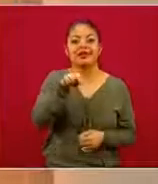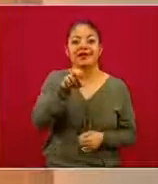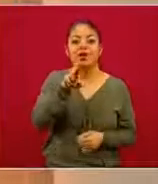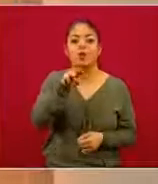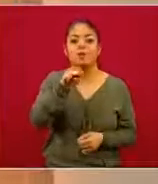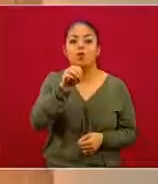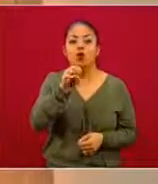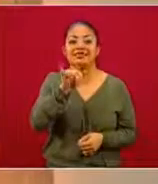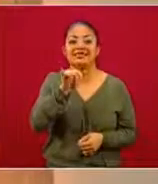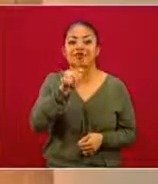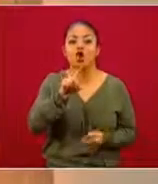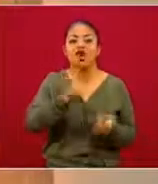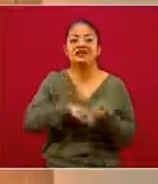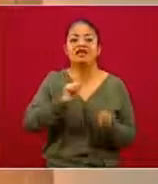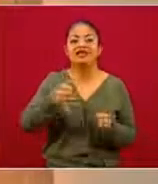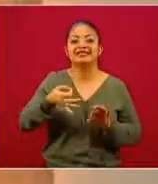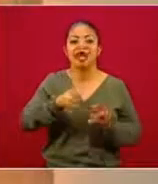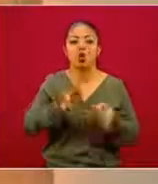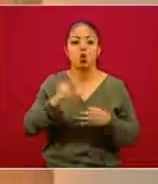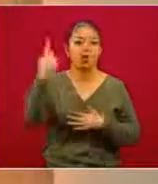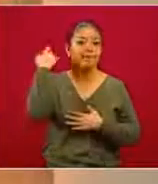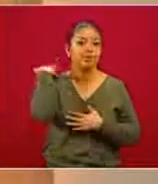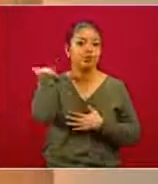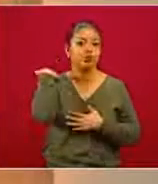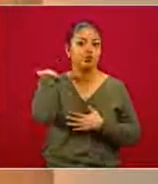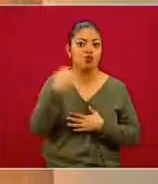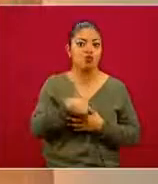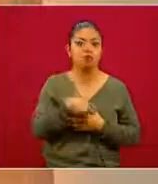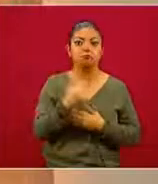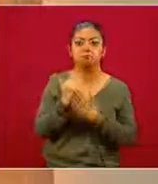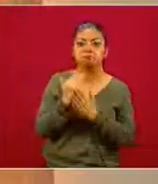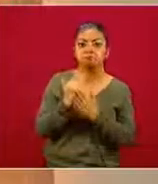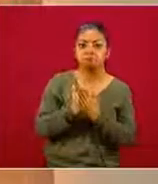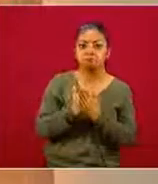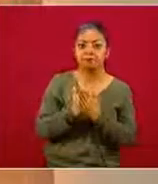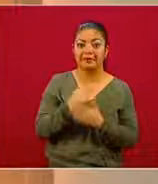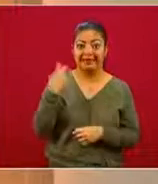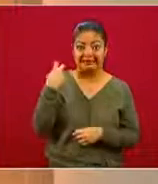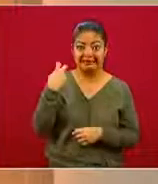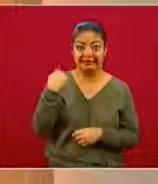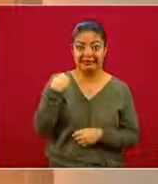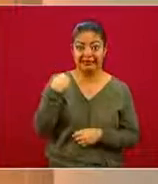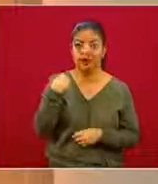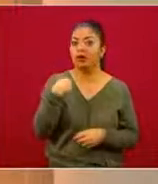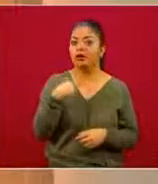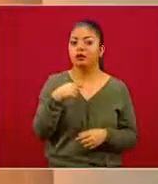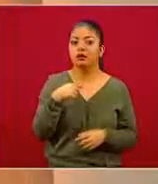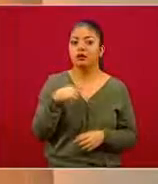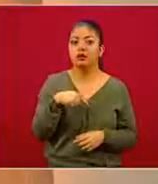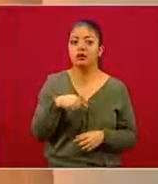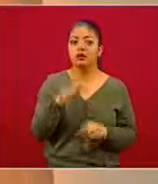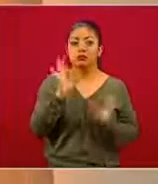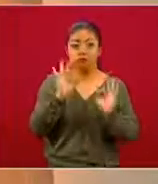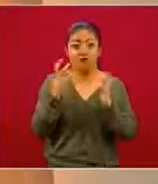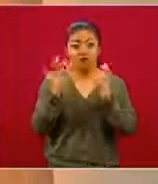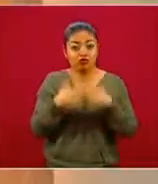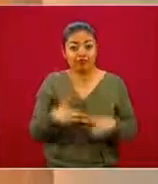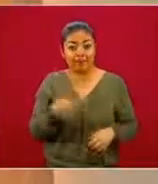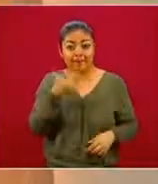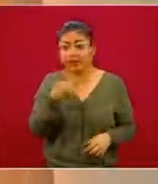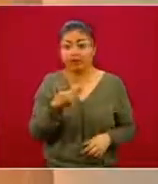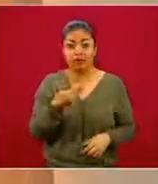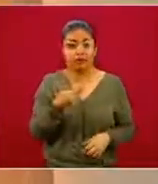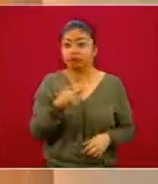diseases in children, and we see that this is happening within their nasal tracts and within their lungs. And that